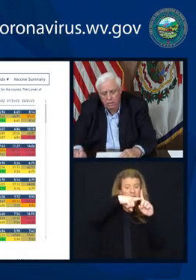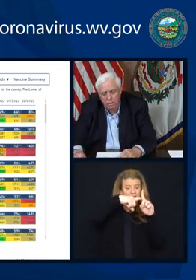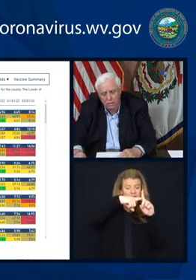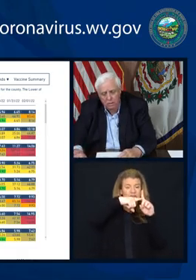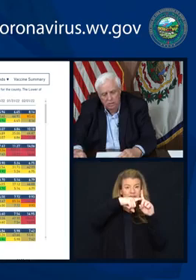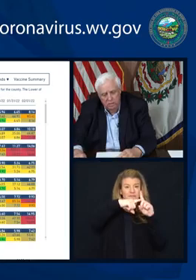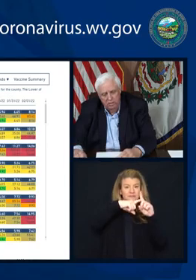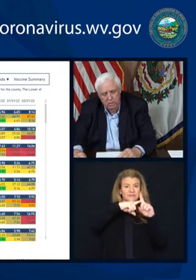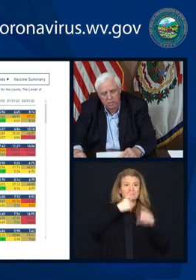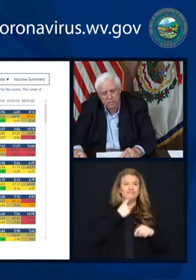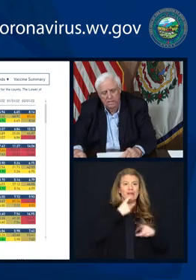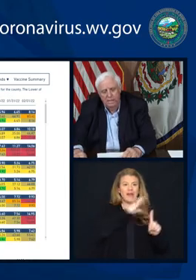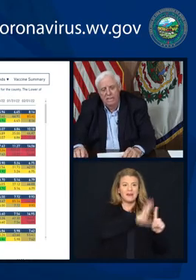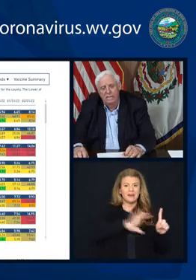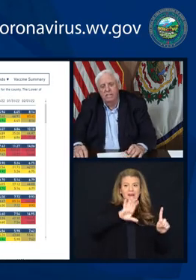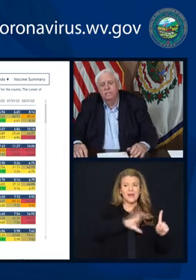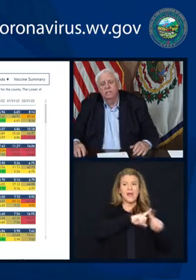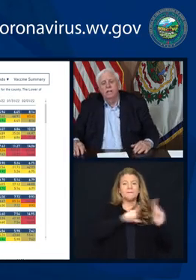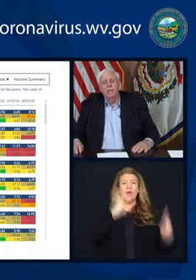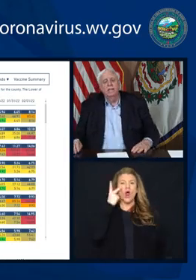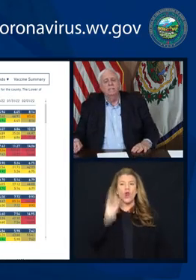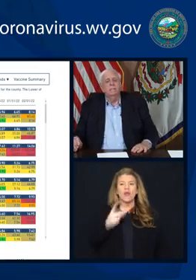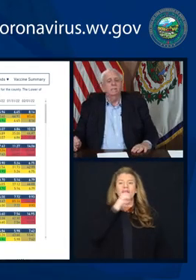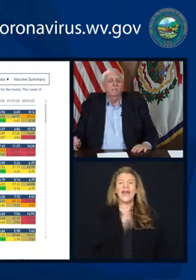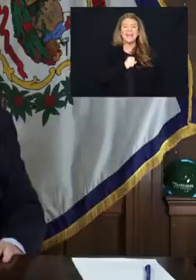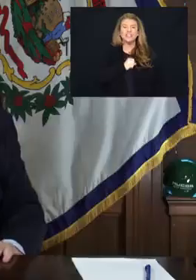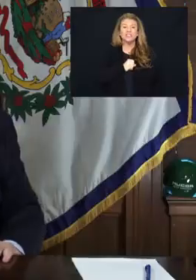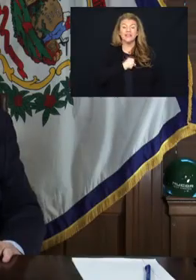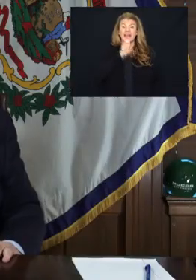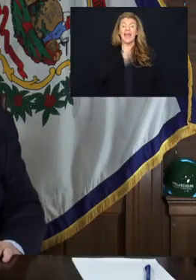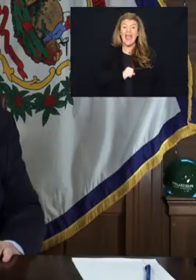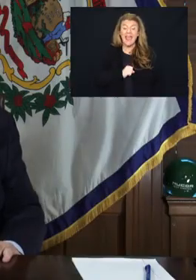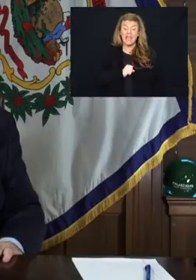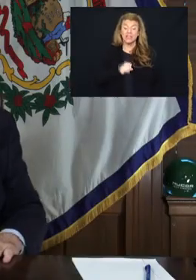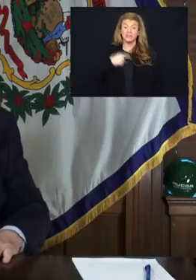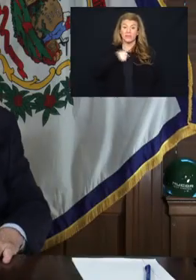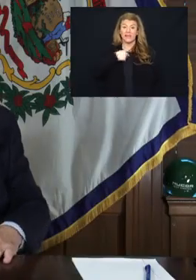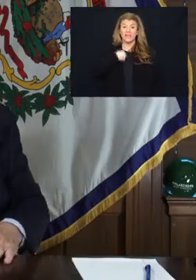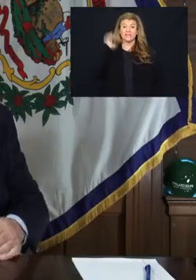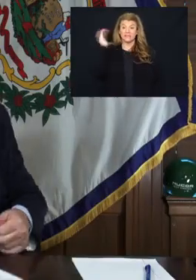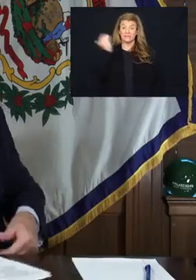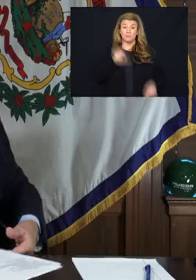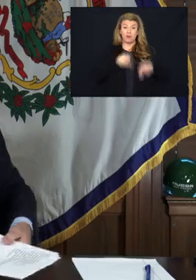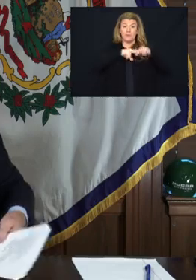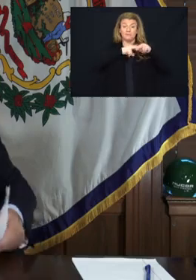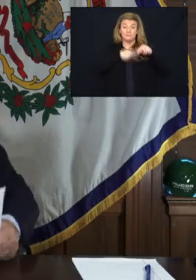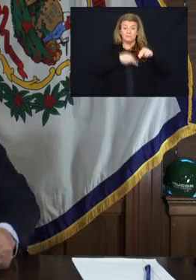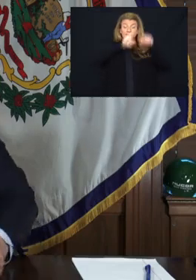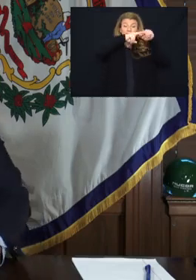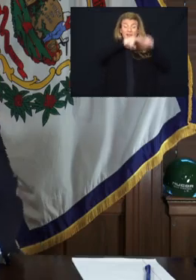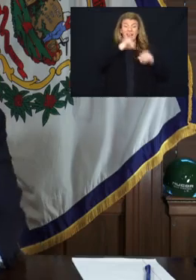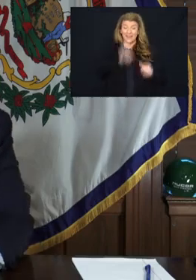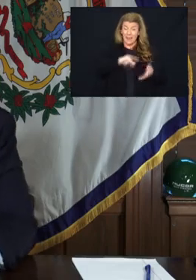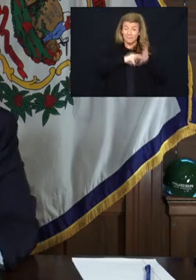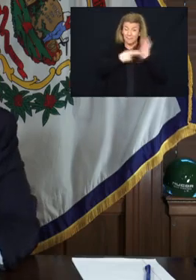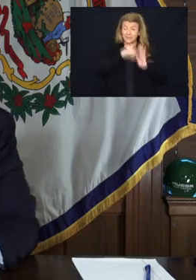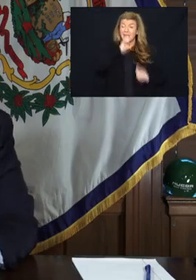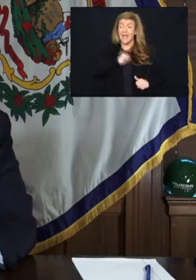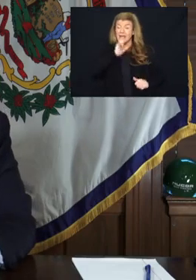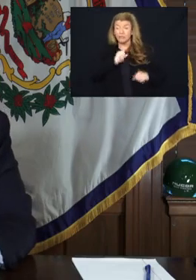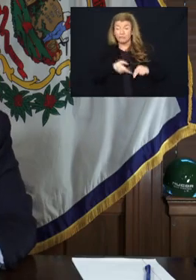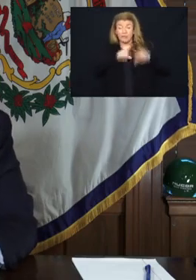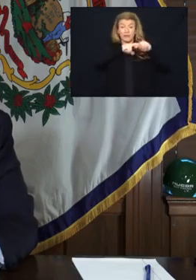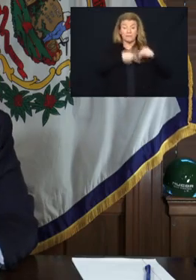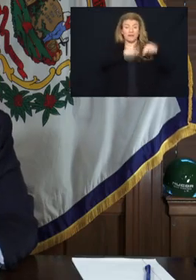But look at the age. The age, to me, is creeping up. And if the age is creeping up, we just don't